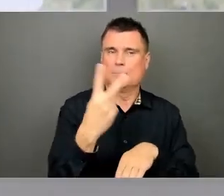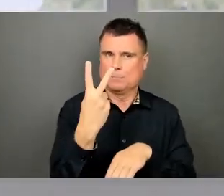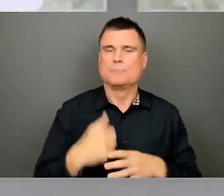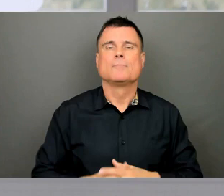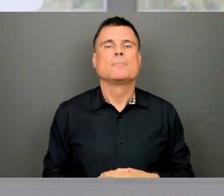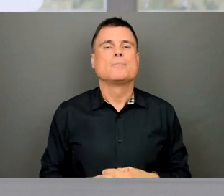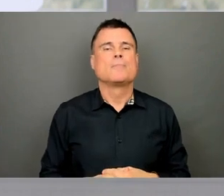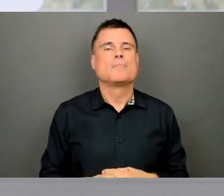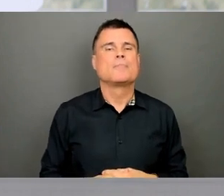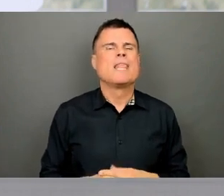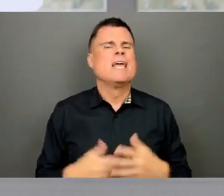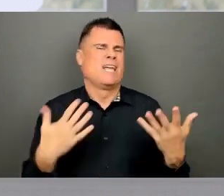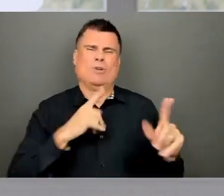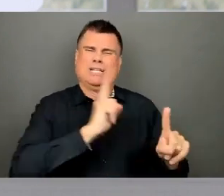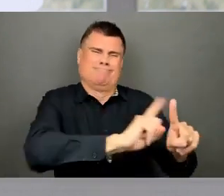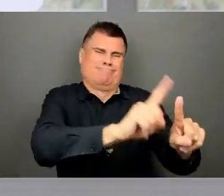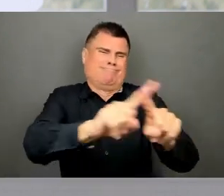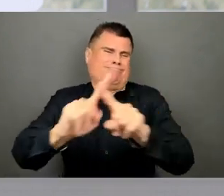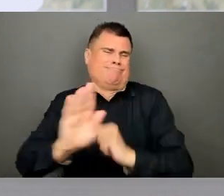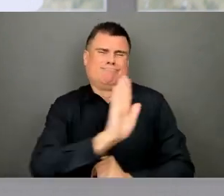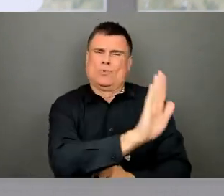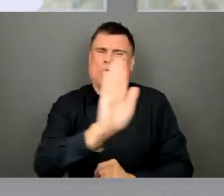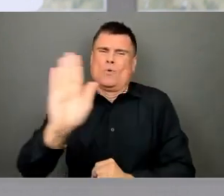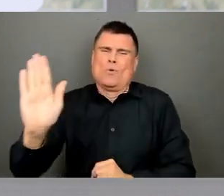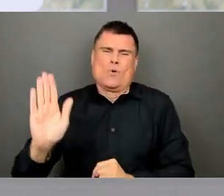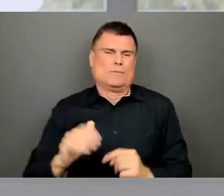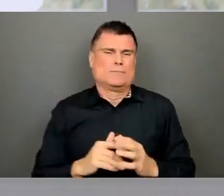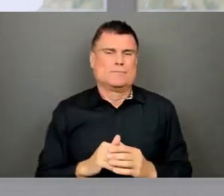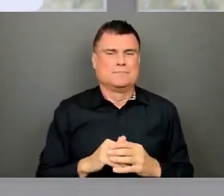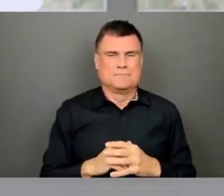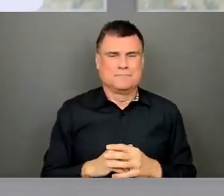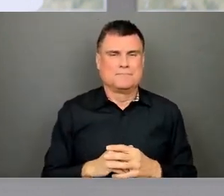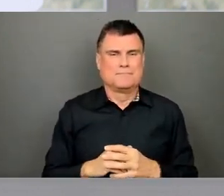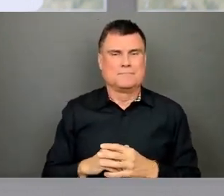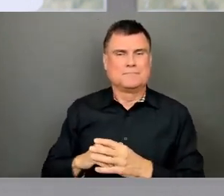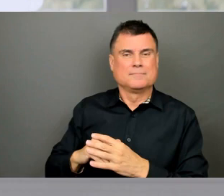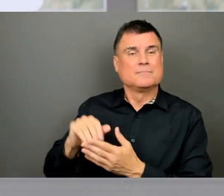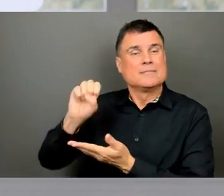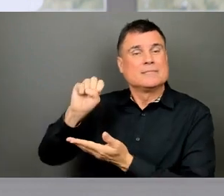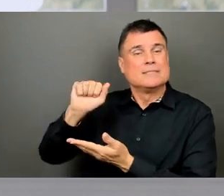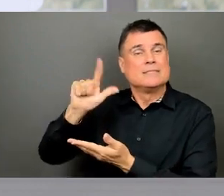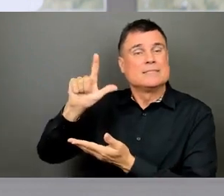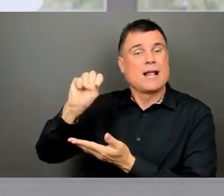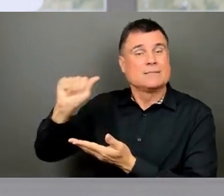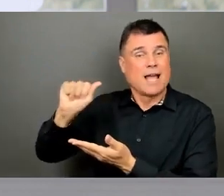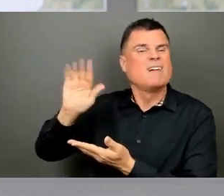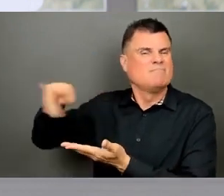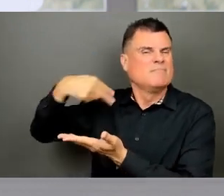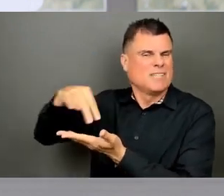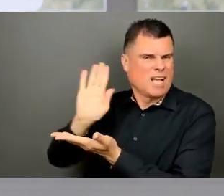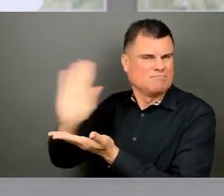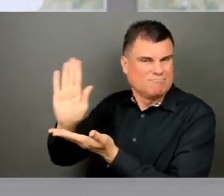incorporate a two-step. We have salsa, to name one. We have the waltz, which traditionally in the 1800s, the two-step